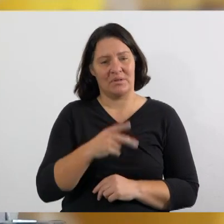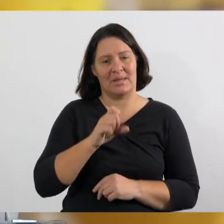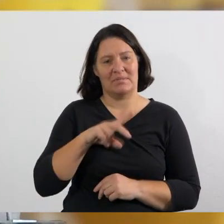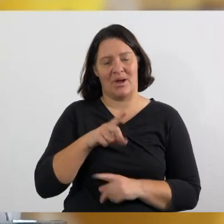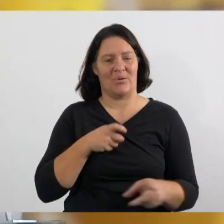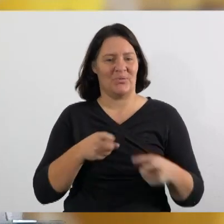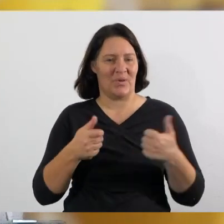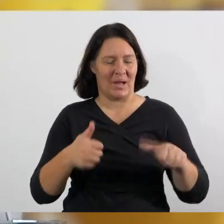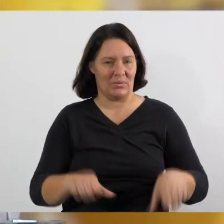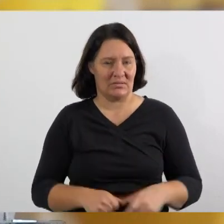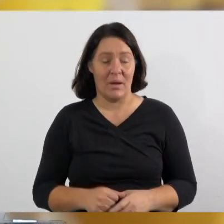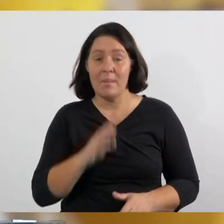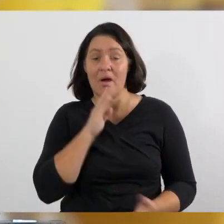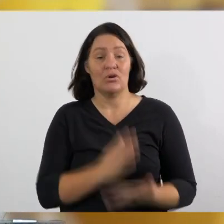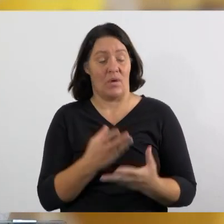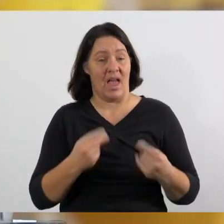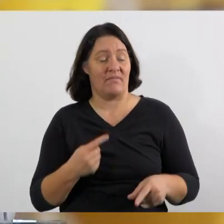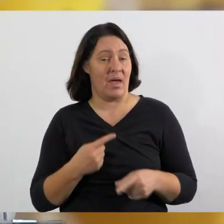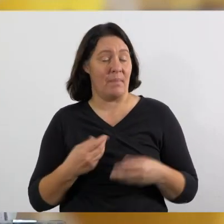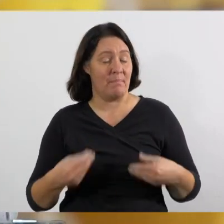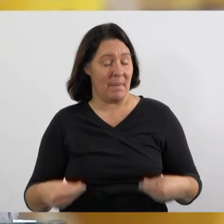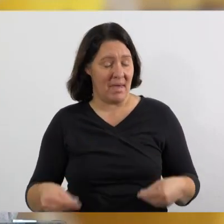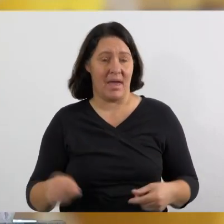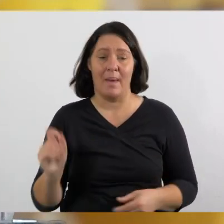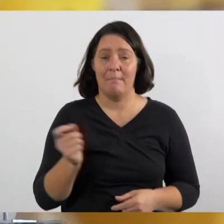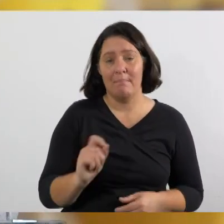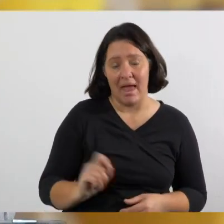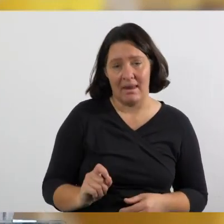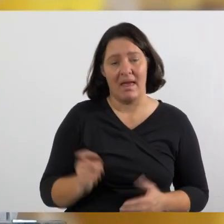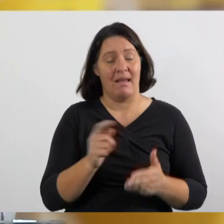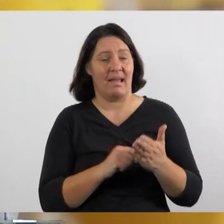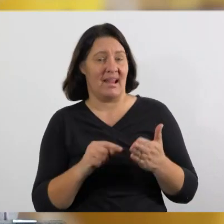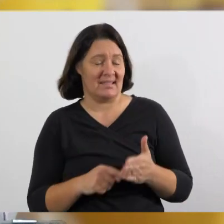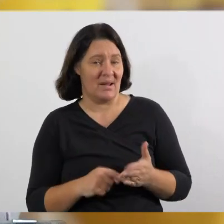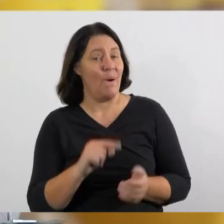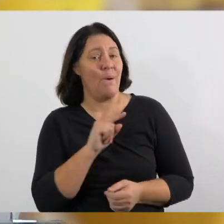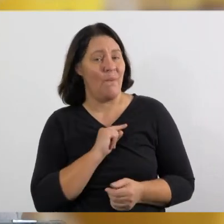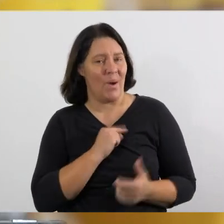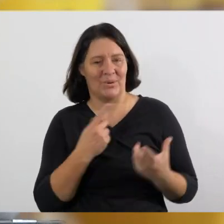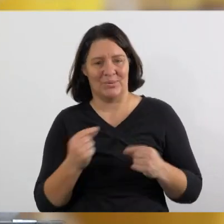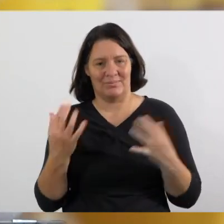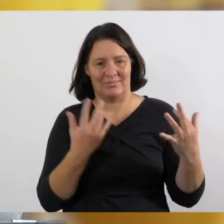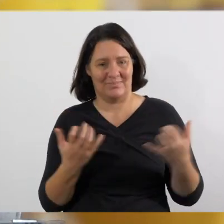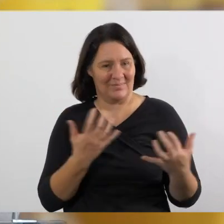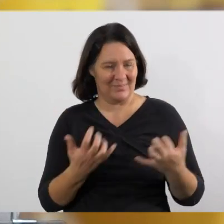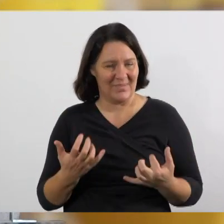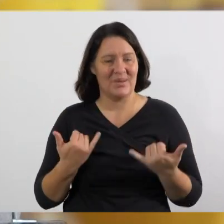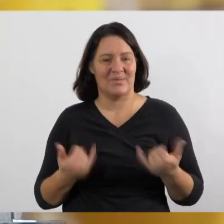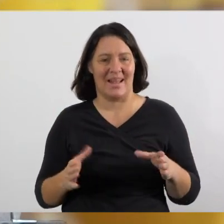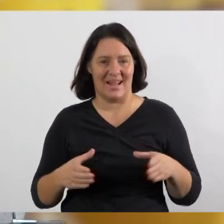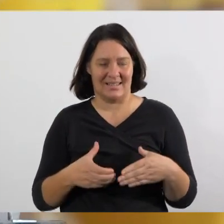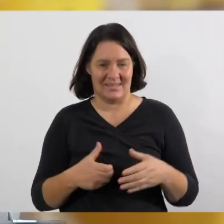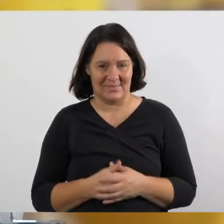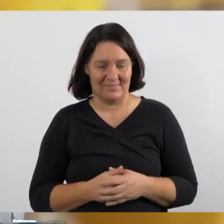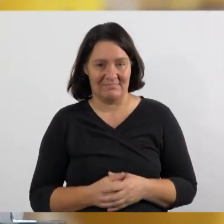Debtors Control account. Make sure you have a paper to write on. You need to have a pen as well as a calculator because we're going to do some calculations in